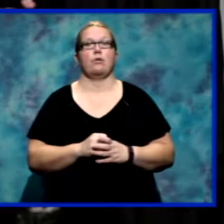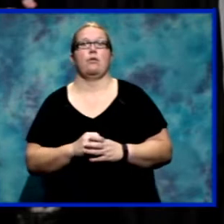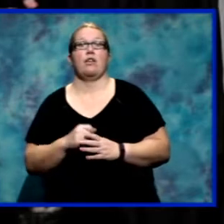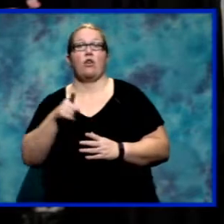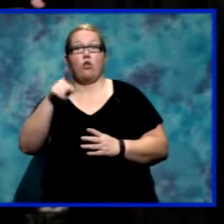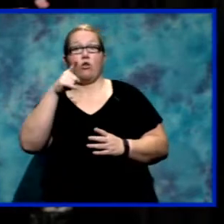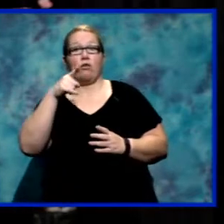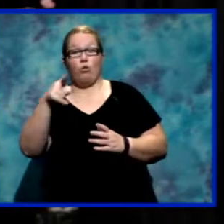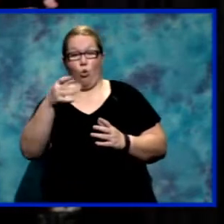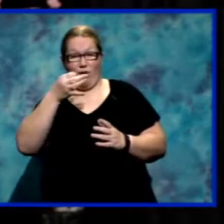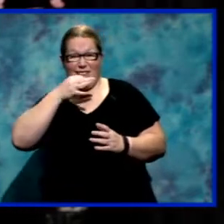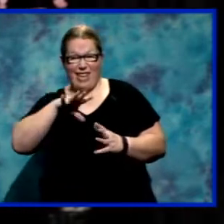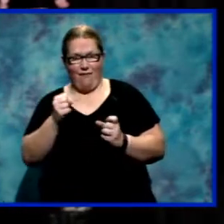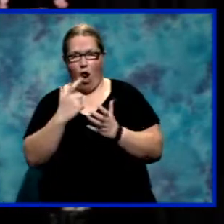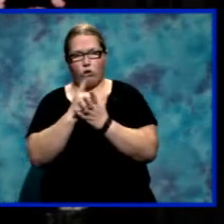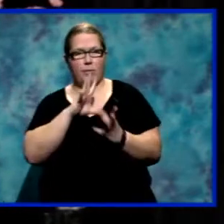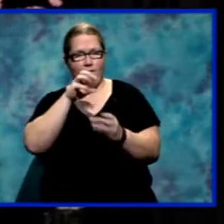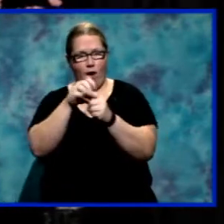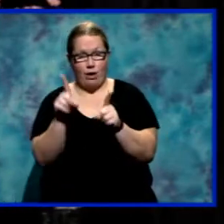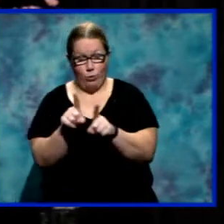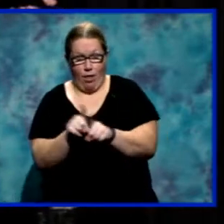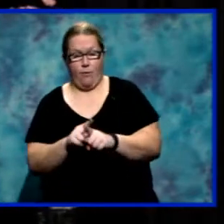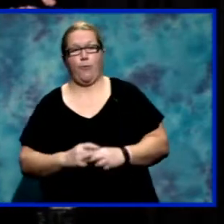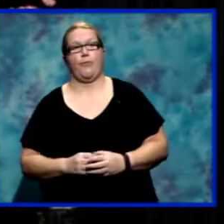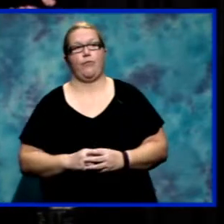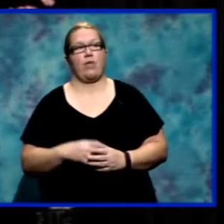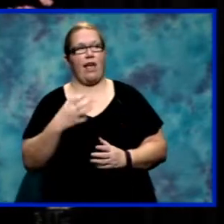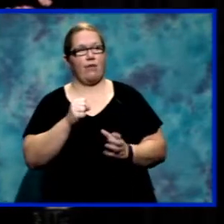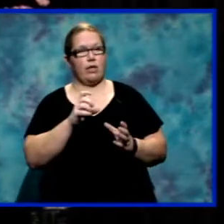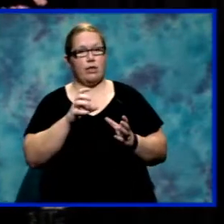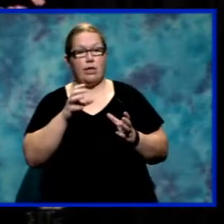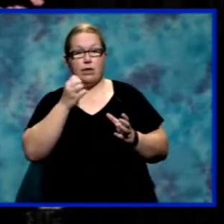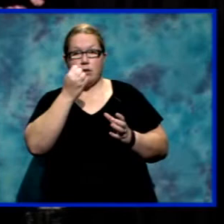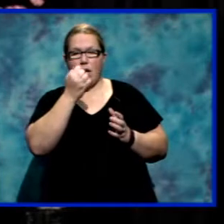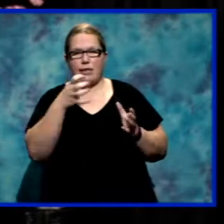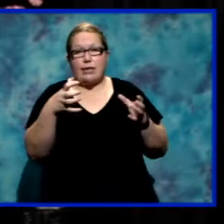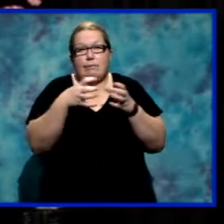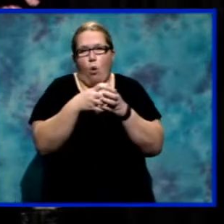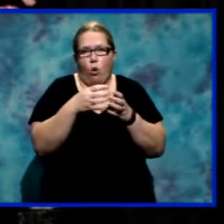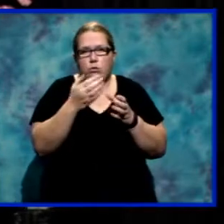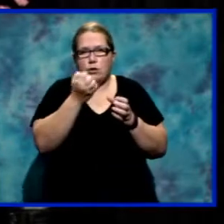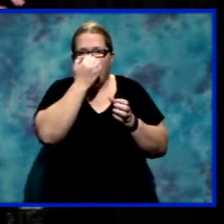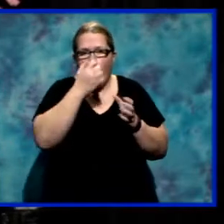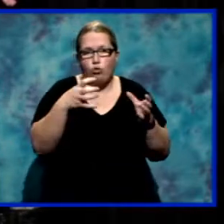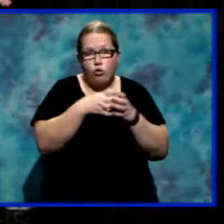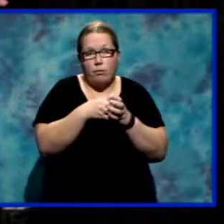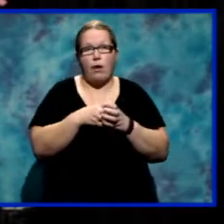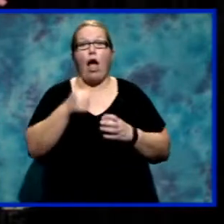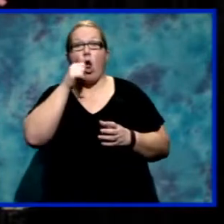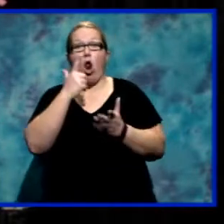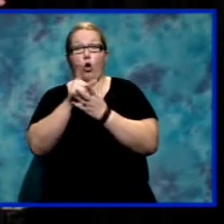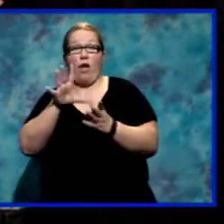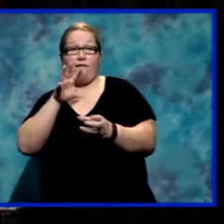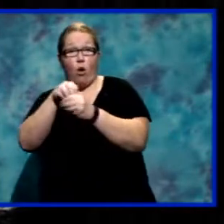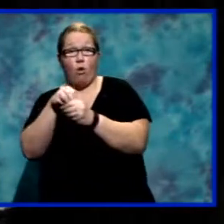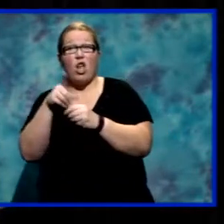forget that your kids have so much to be involved in. We have small groups as well. And I know many of you are involved in small groups, but for those of you who